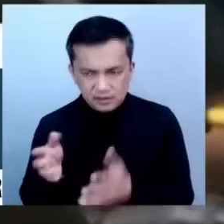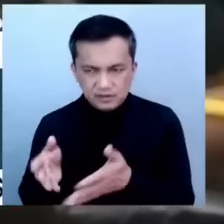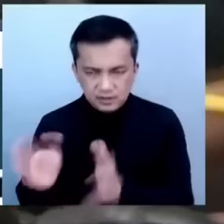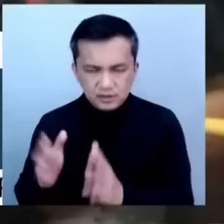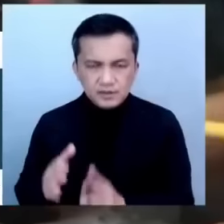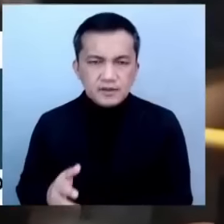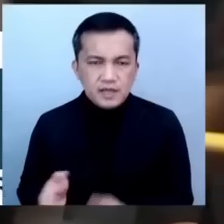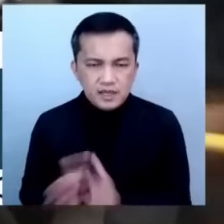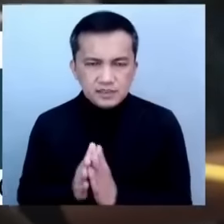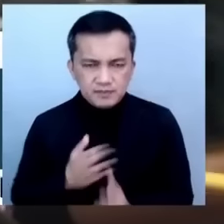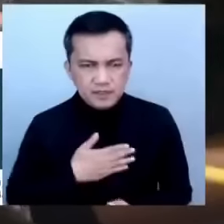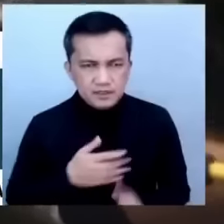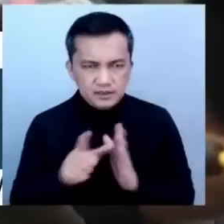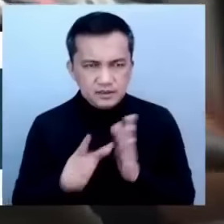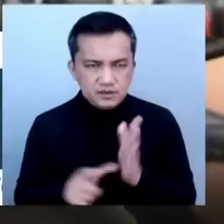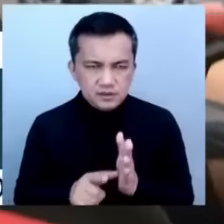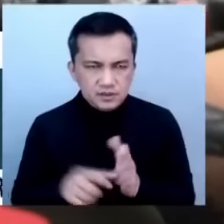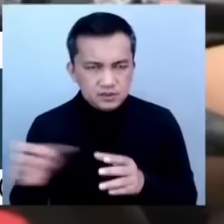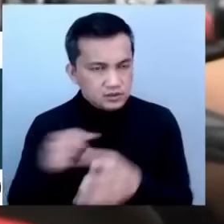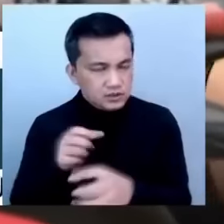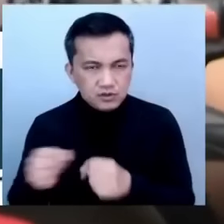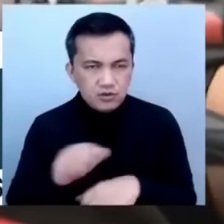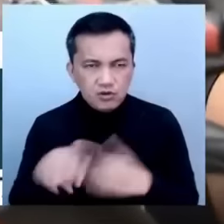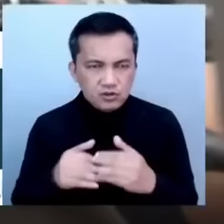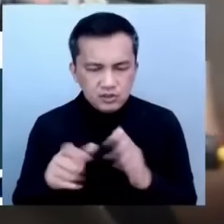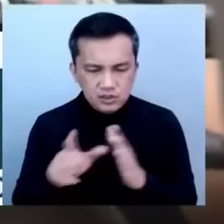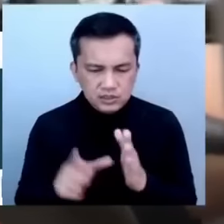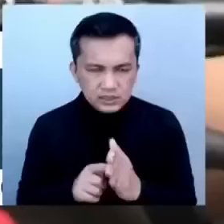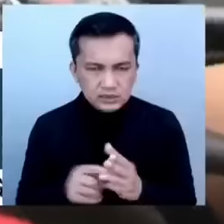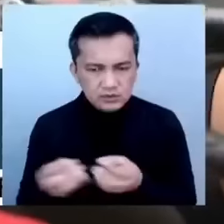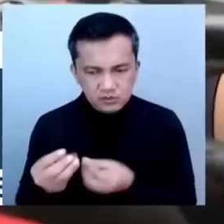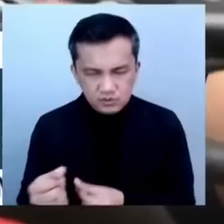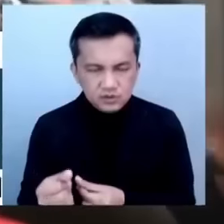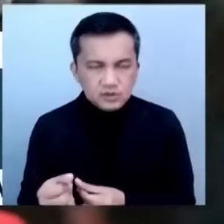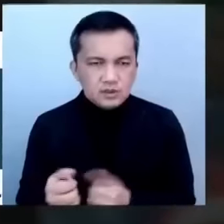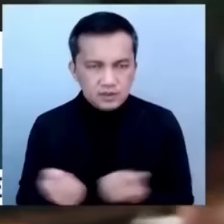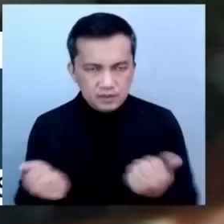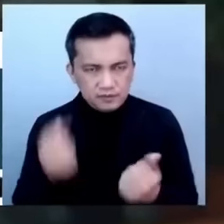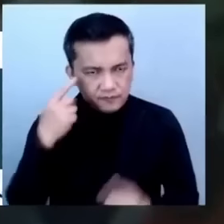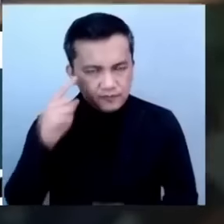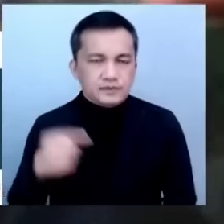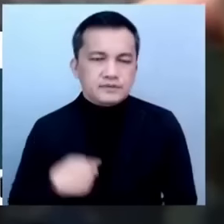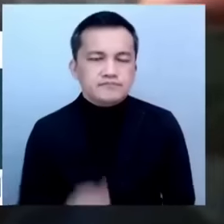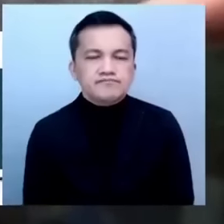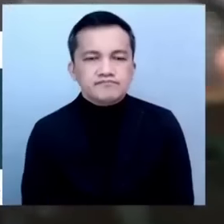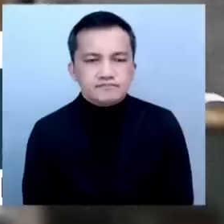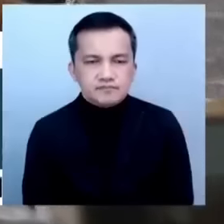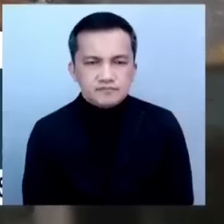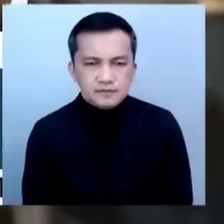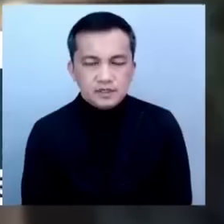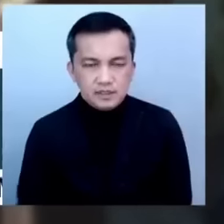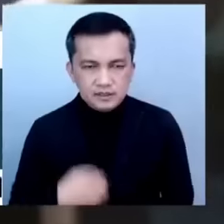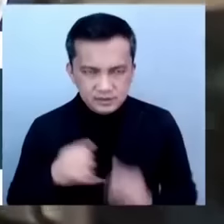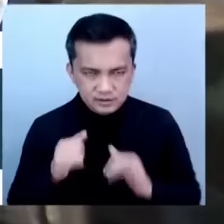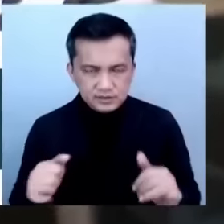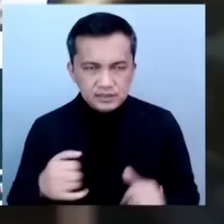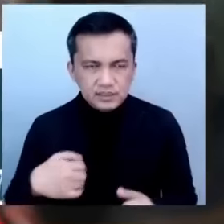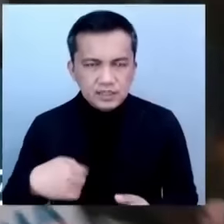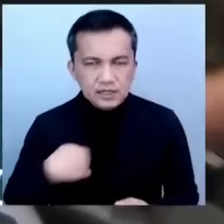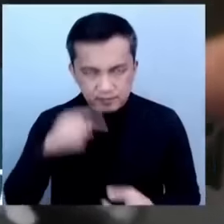I will ask my lawyers to exhaust all legal remedies, all legal options available for me. But then still, I believe in our justice